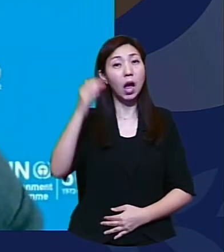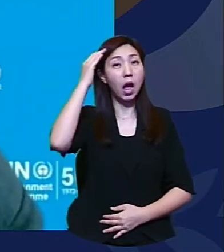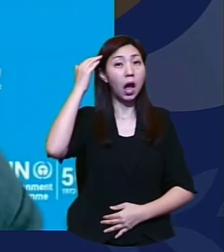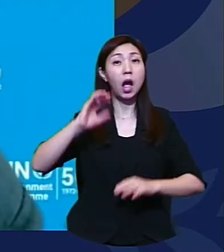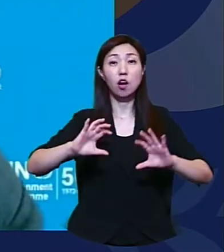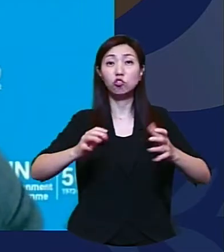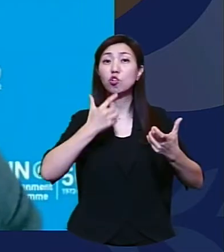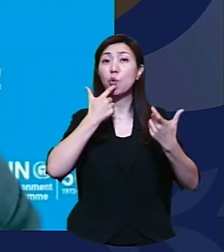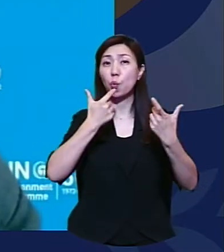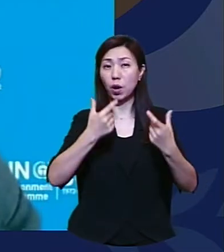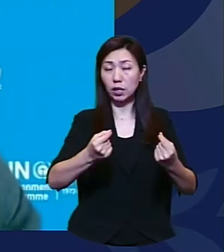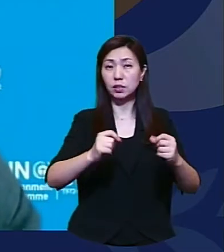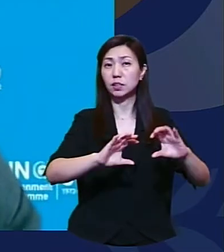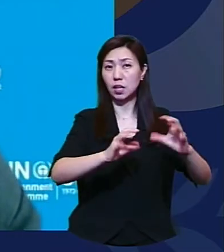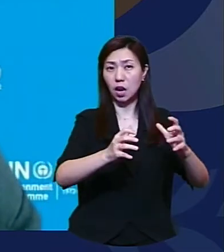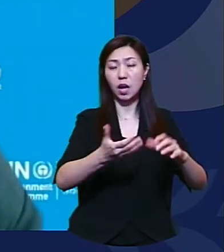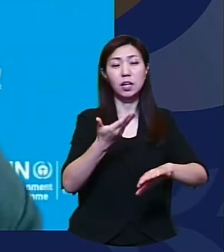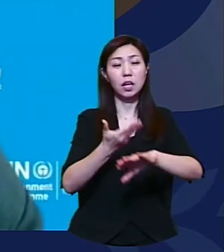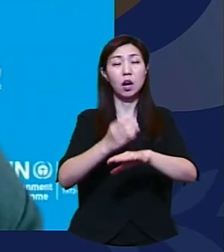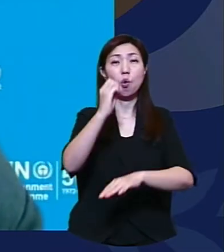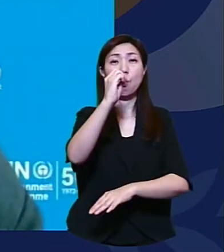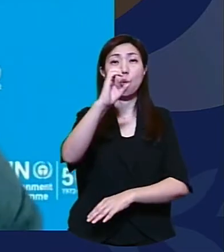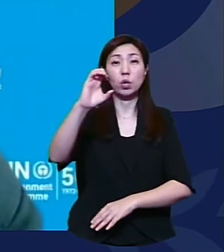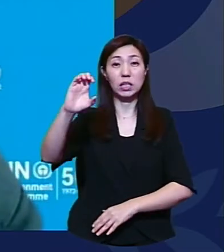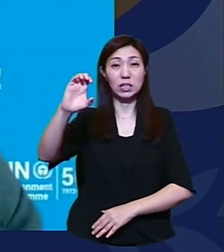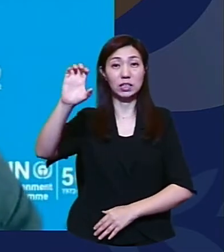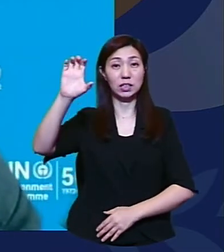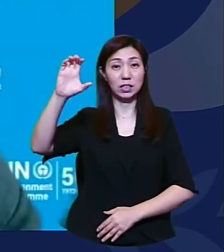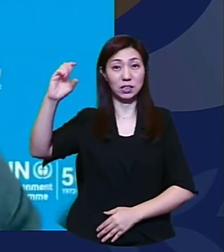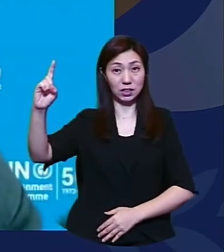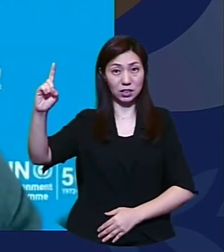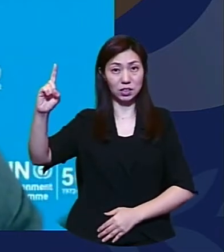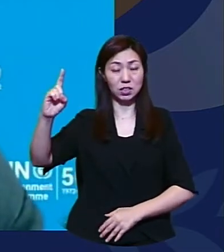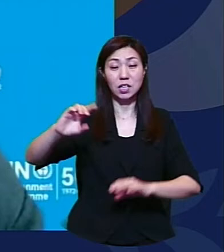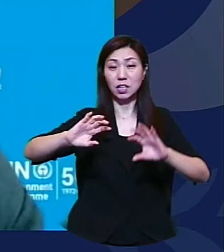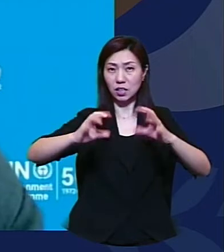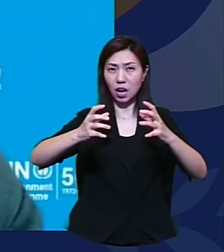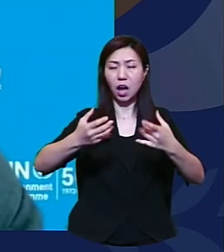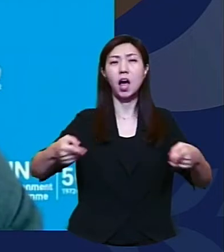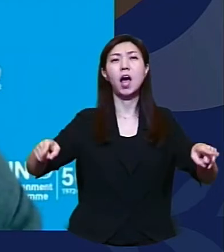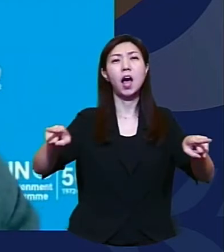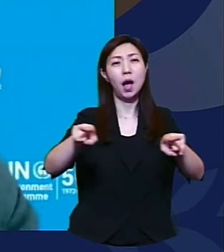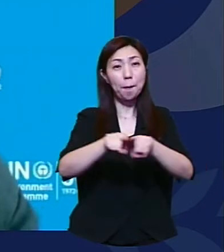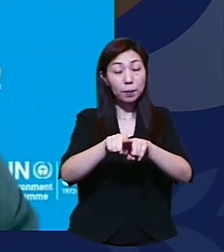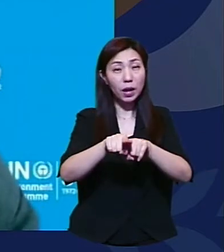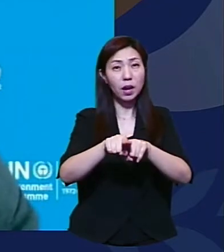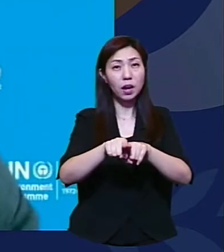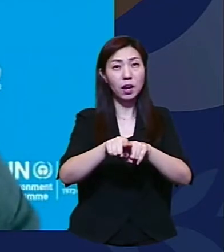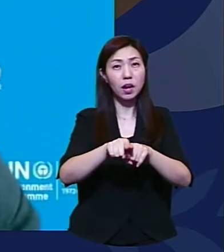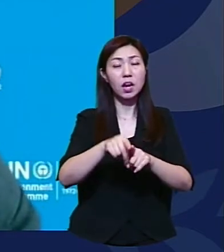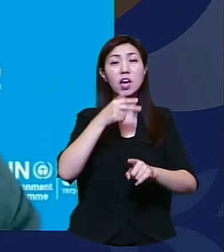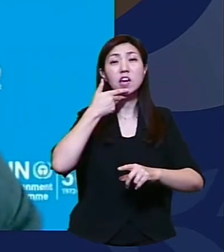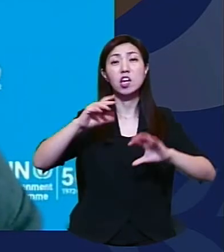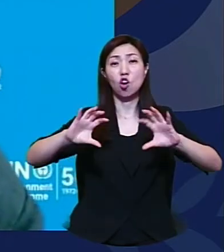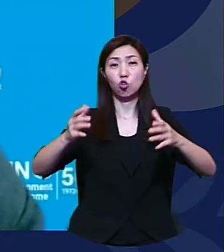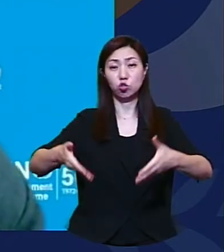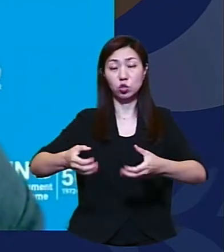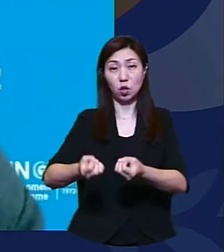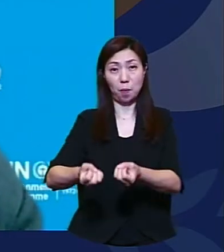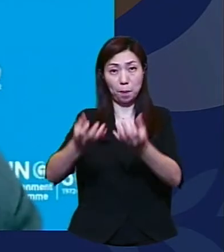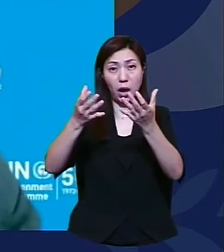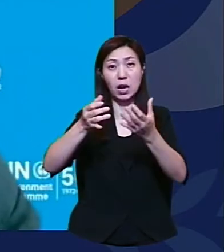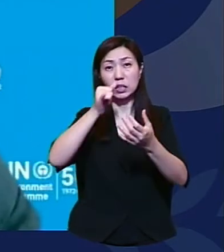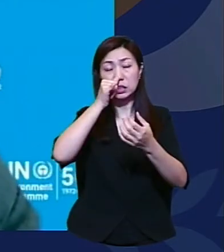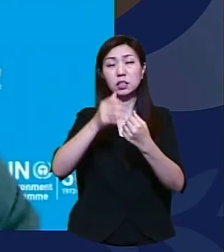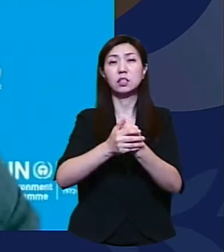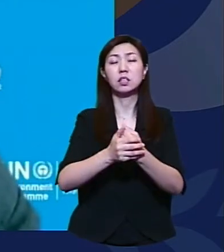other OECDs bringing the voice to Glasgow on this particular issue, and that's where KOICA becomes extremely